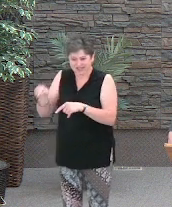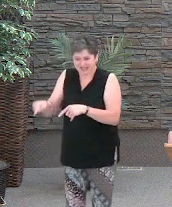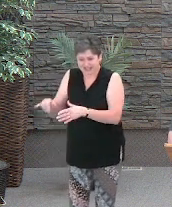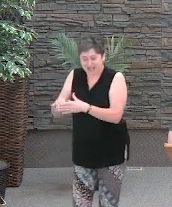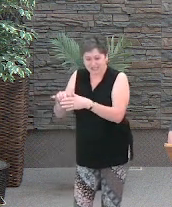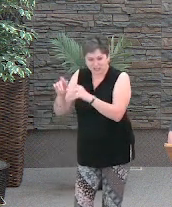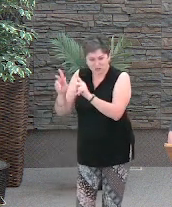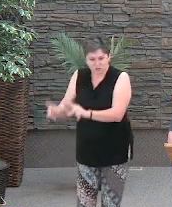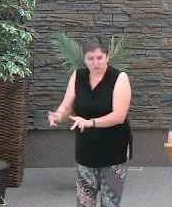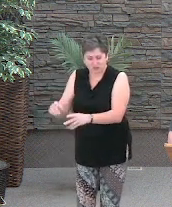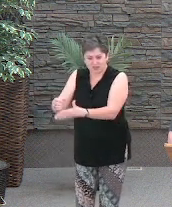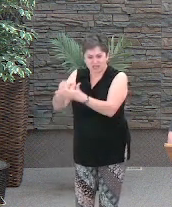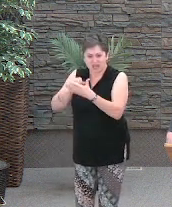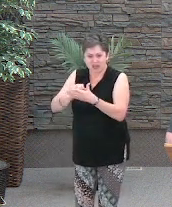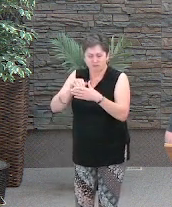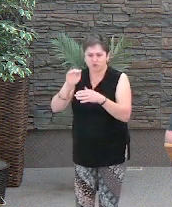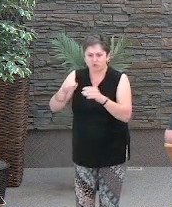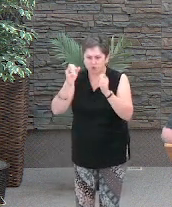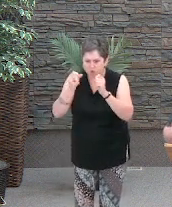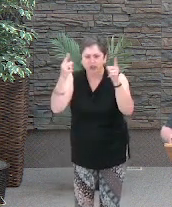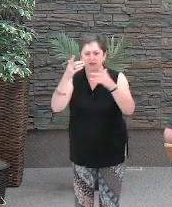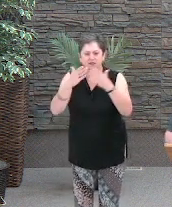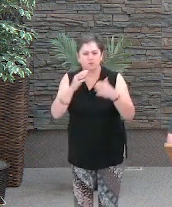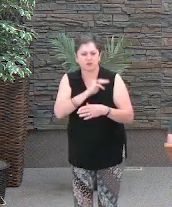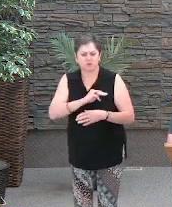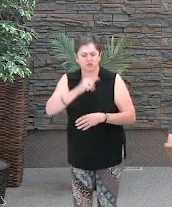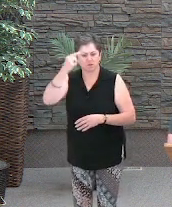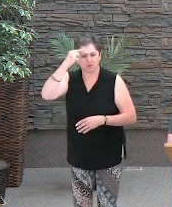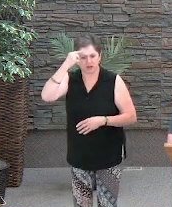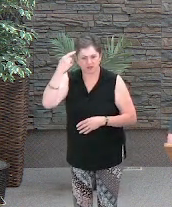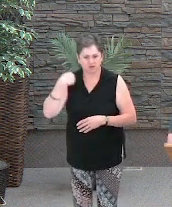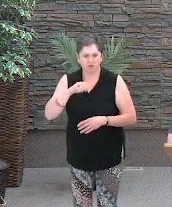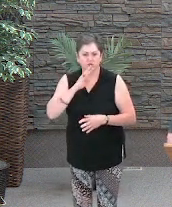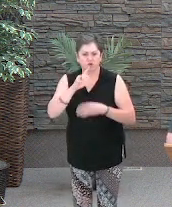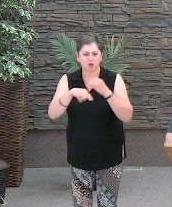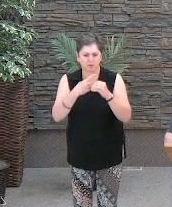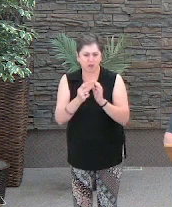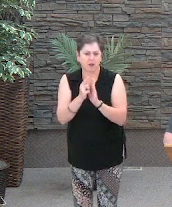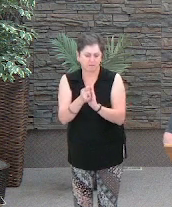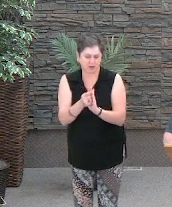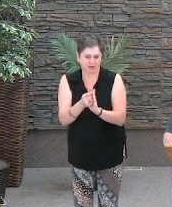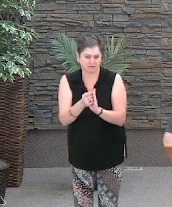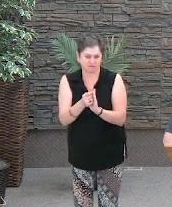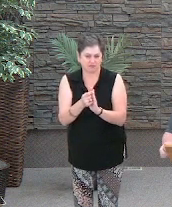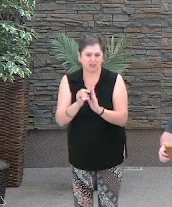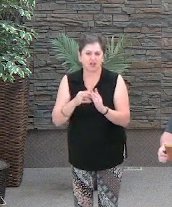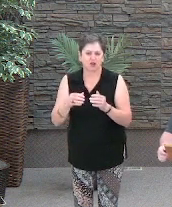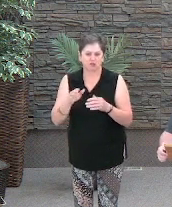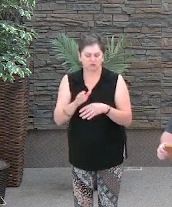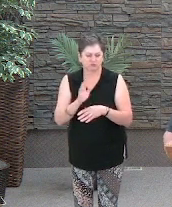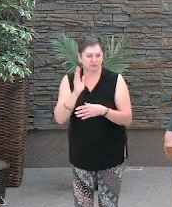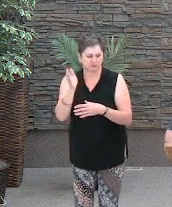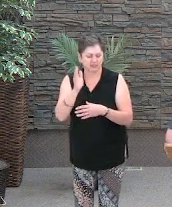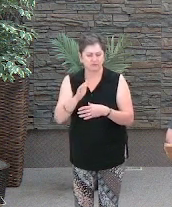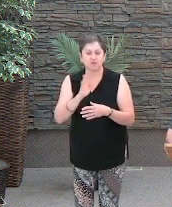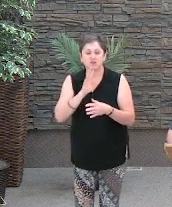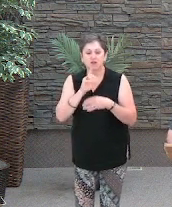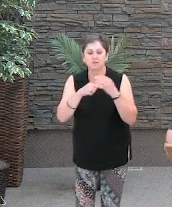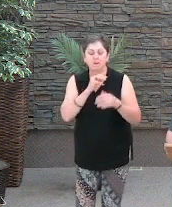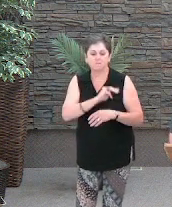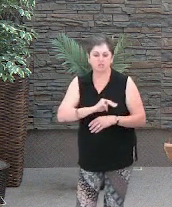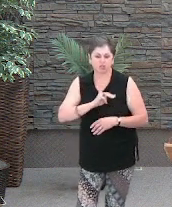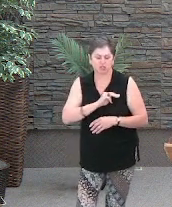one that helped awaken some of the mission-mindedness that we'll talk about in just a minute in our fellowship. Speaking of